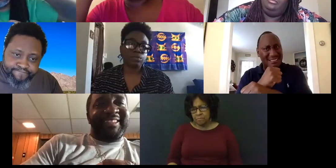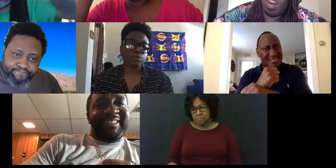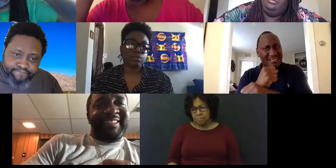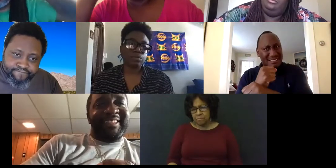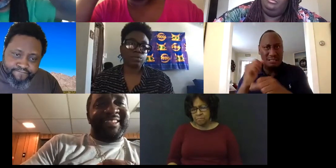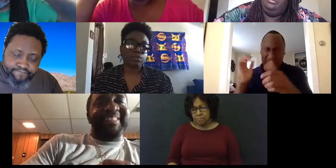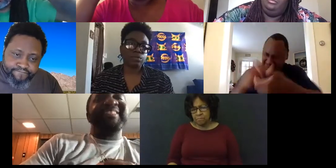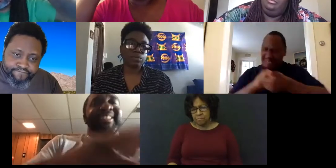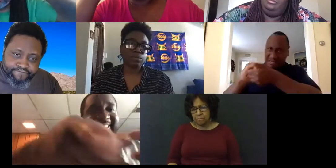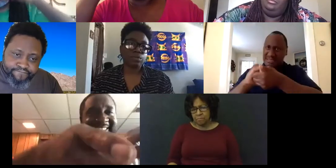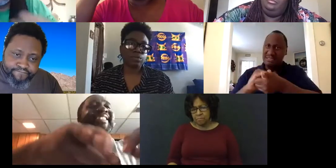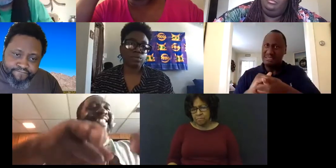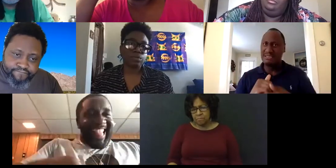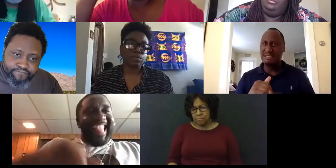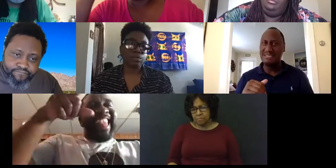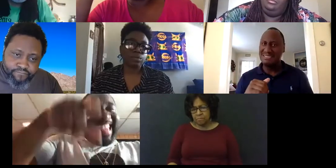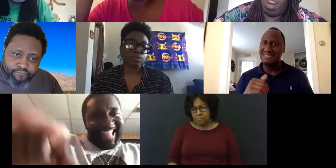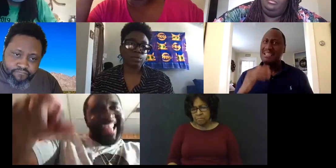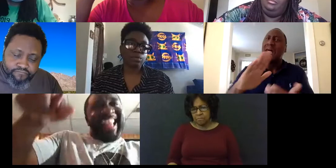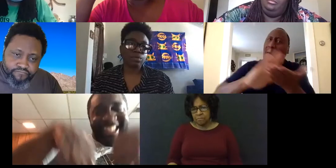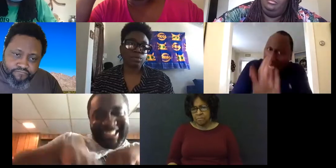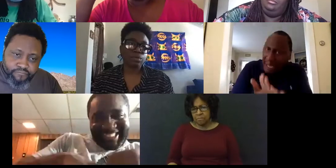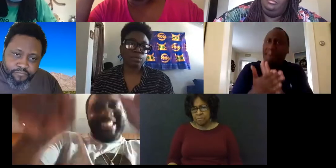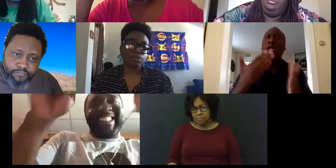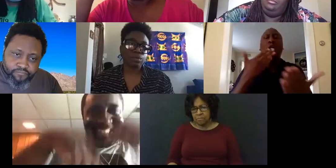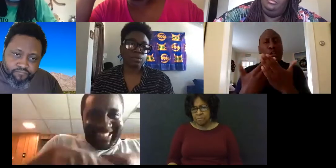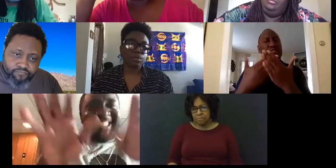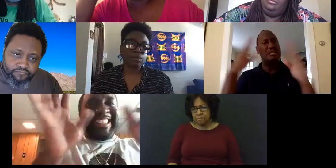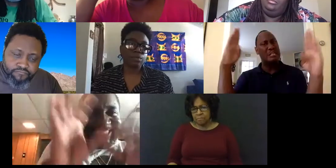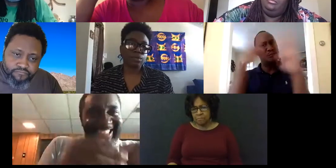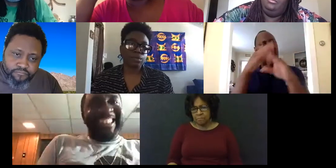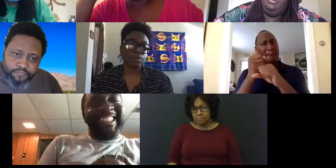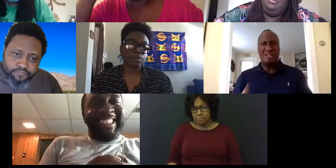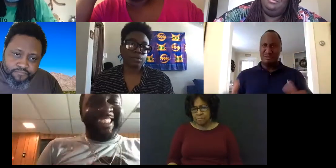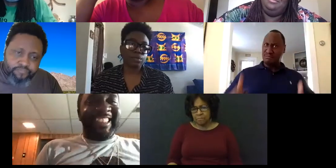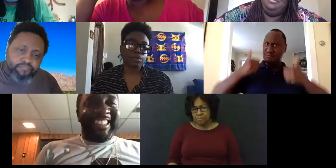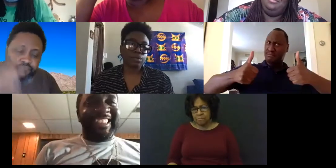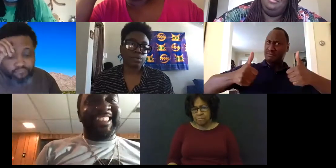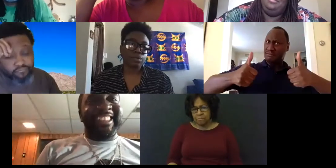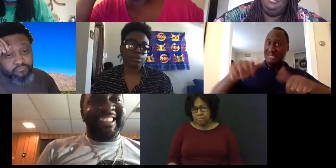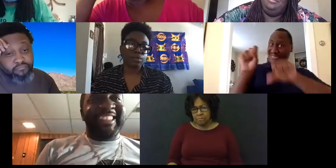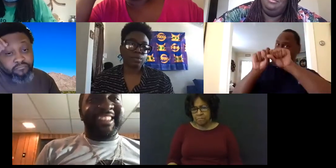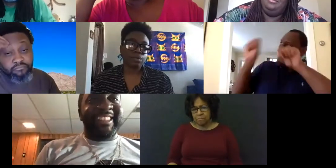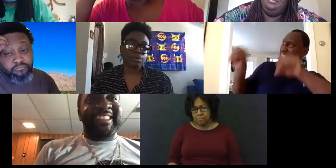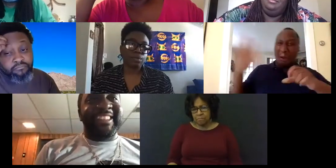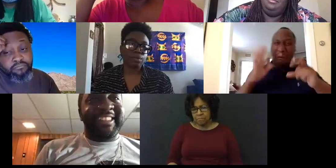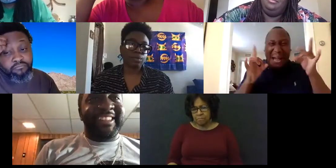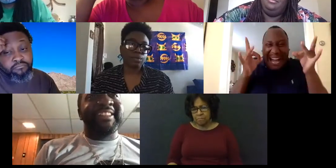as Senator Lewis said. And we have to collaborate and make that good